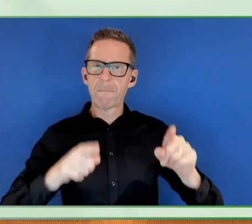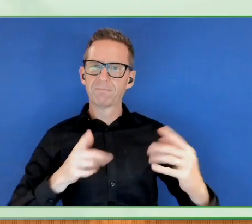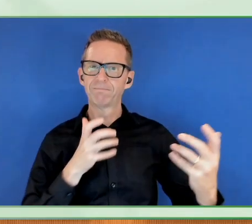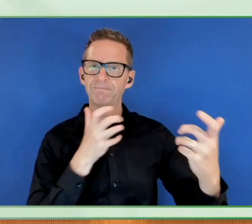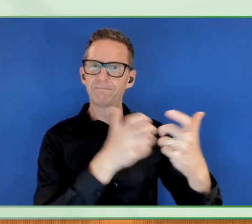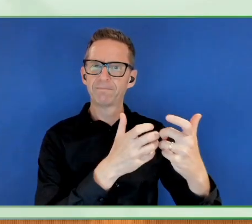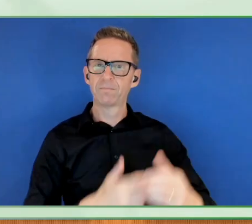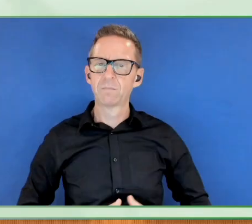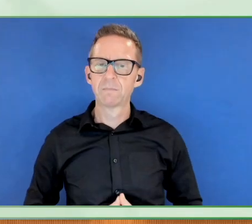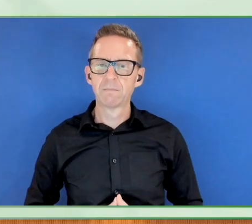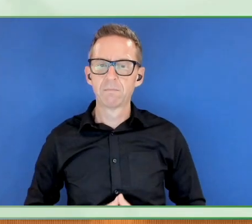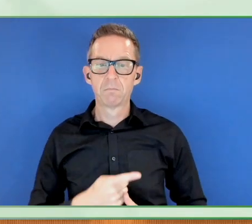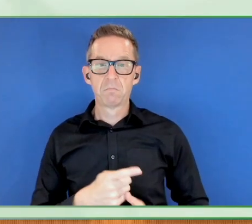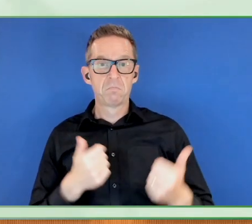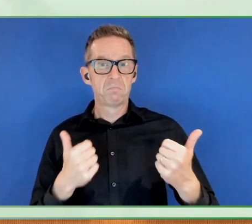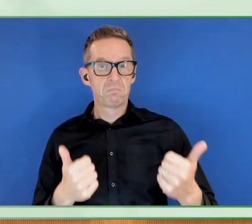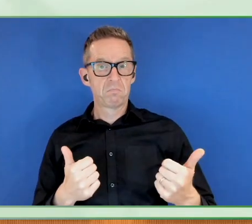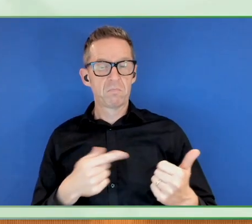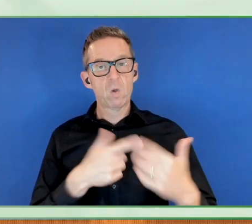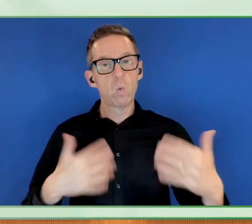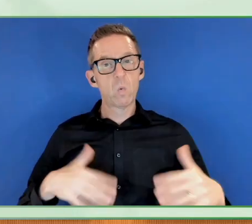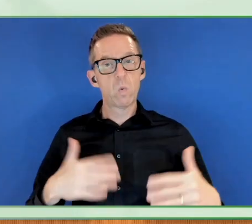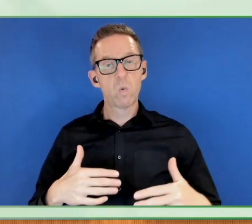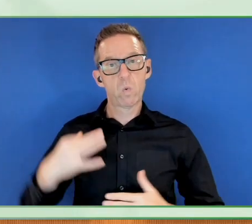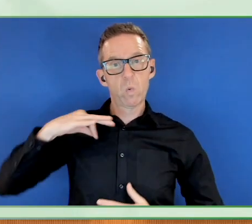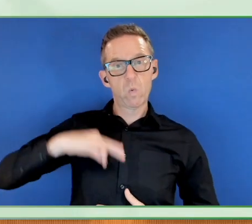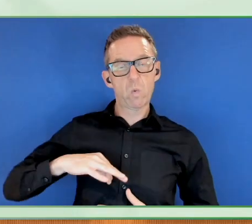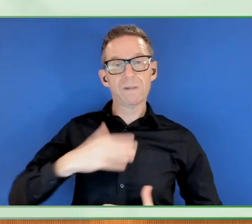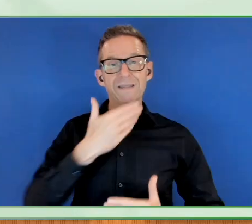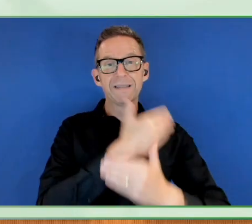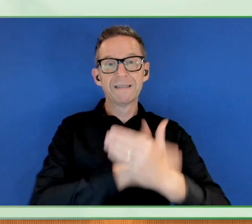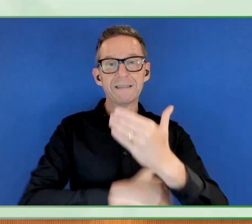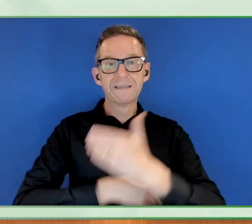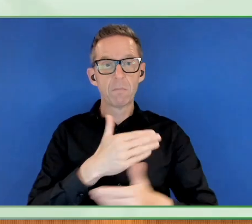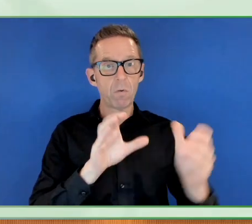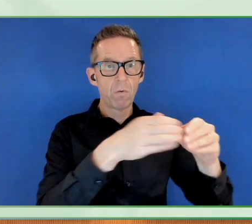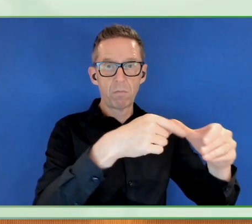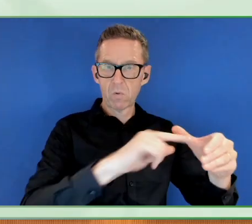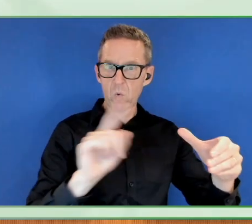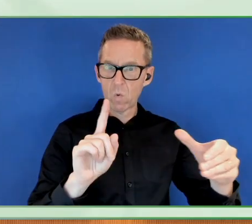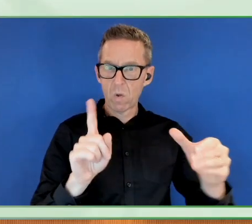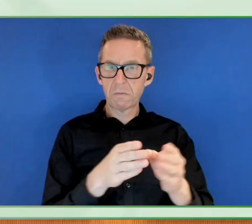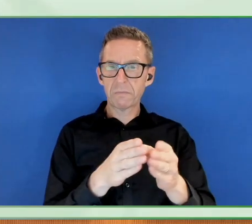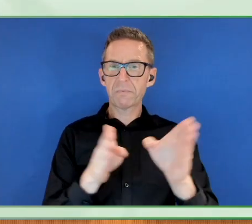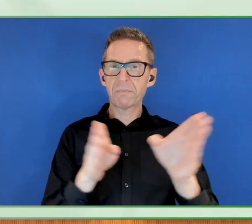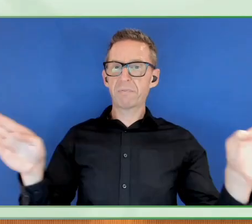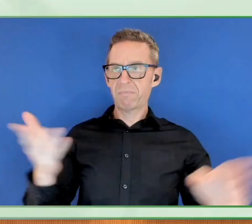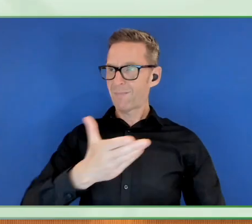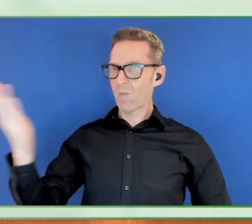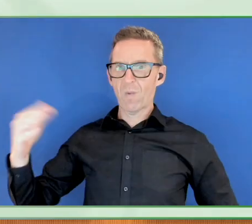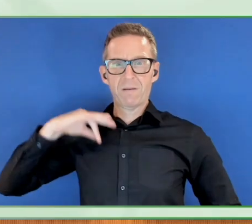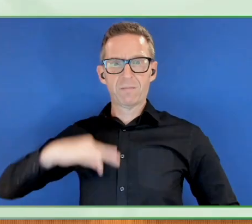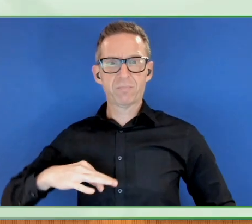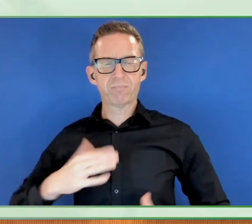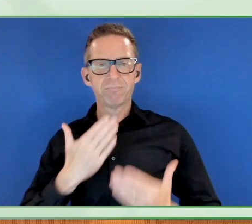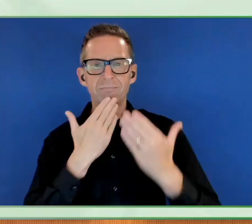useful for more people than just people with disabilities. So to make the group as big